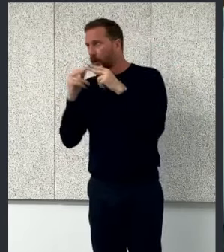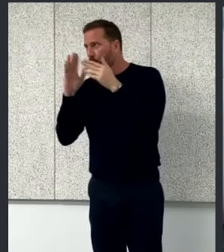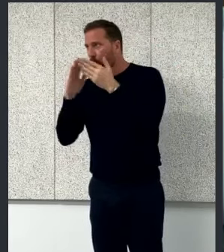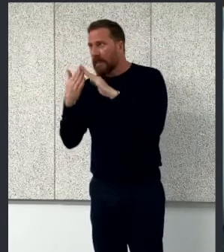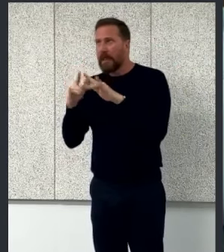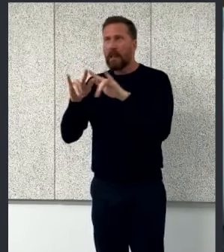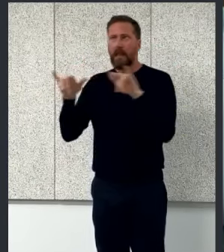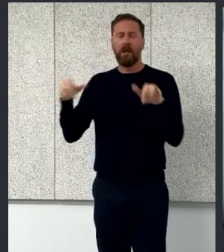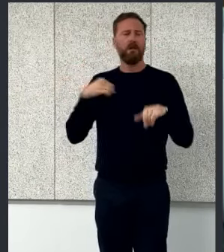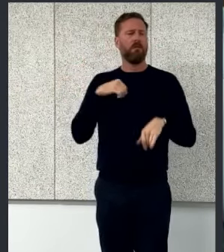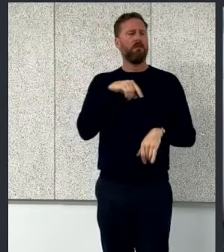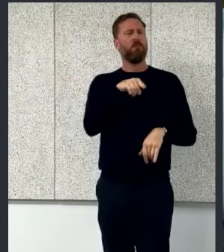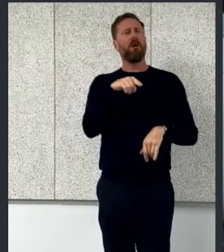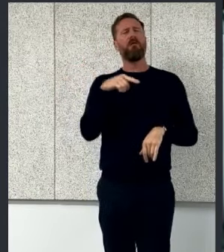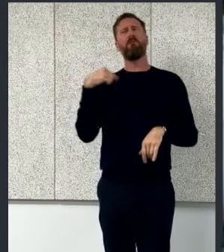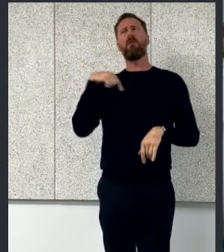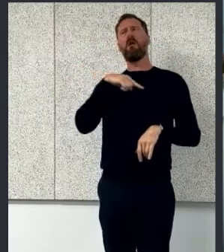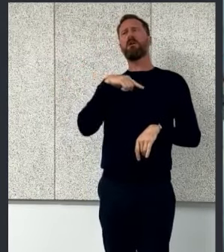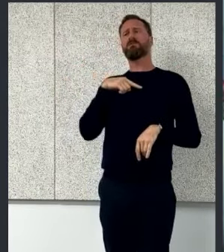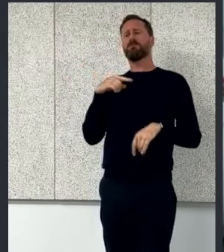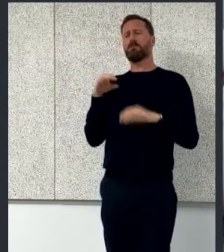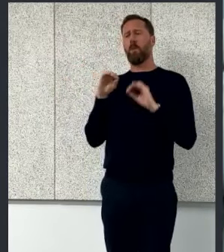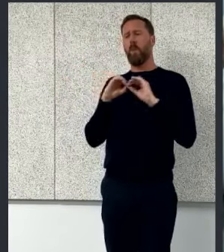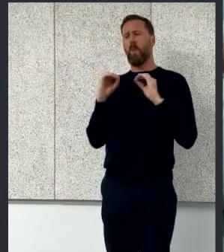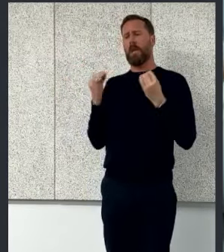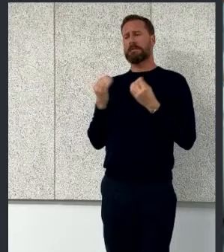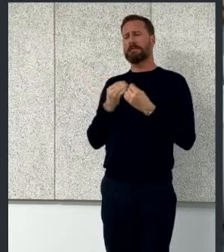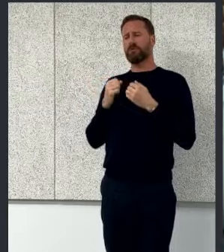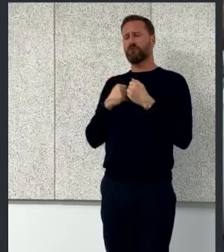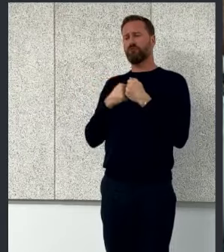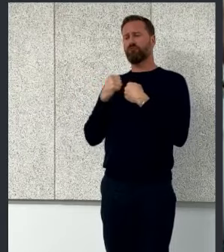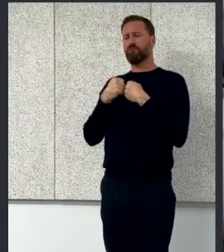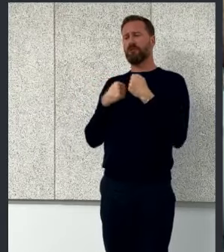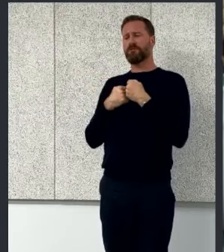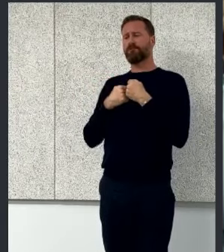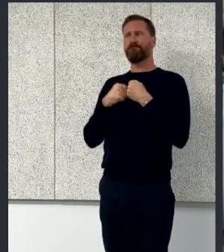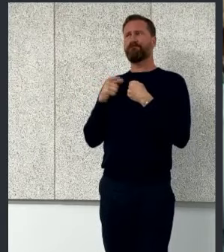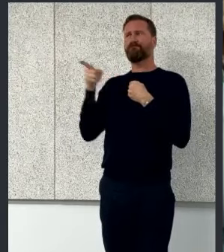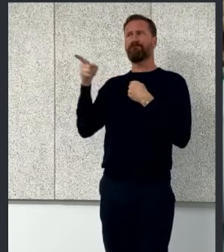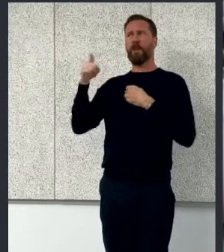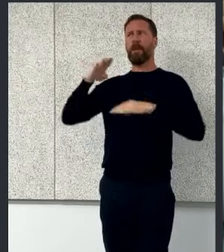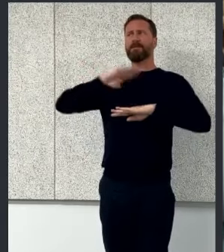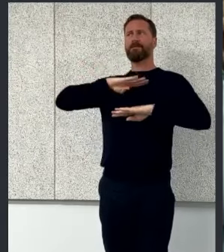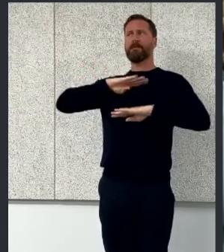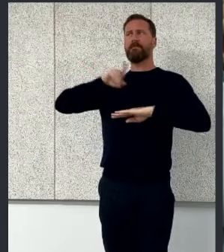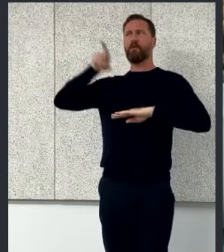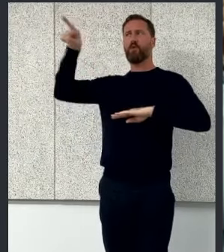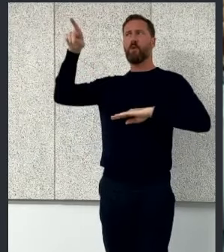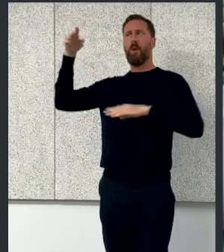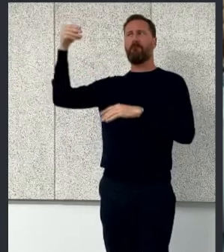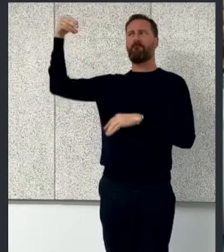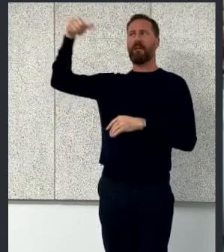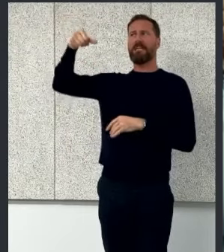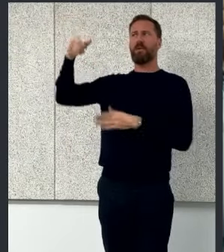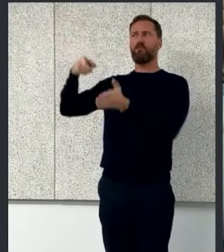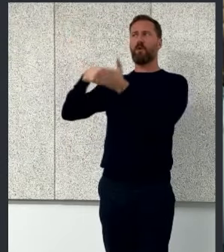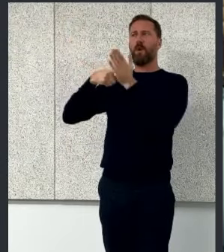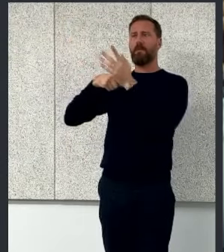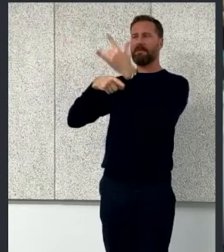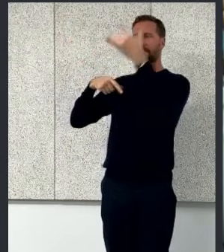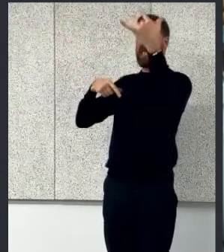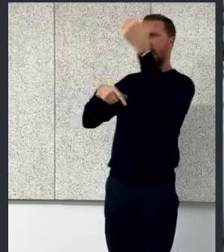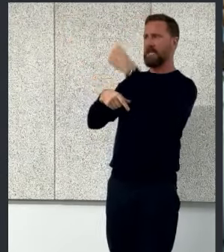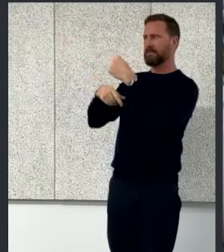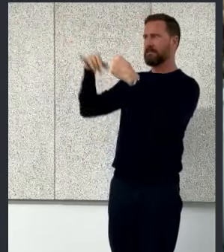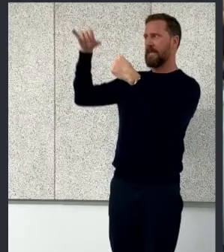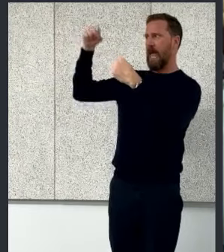whose organizational structures don't meet the funding requirements to be funded by you, it would be so exciting